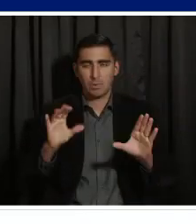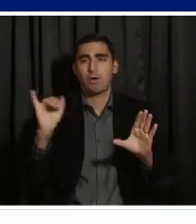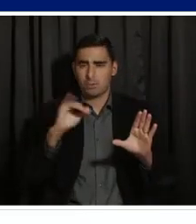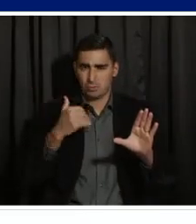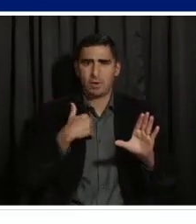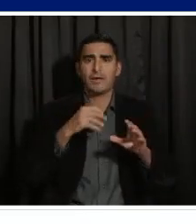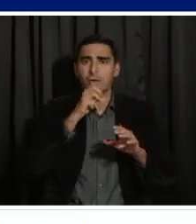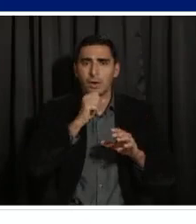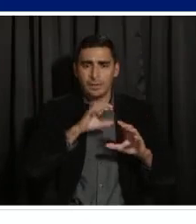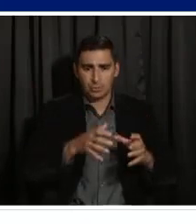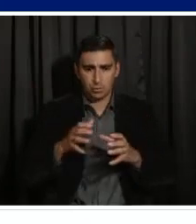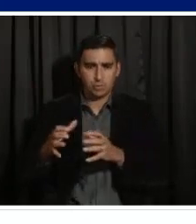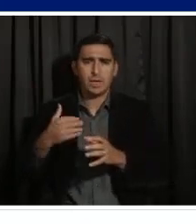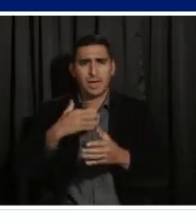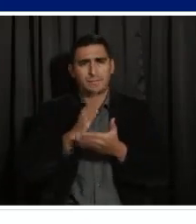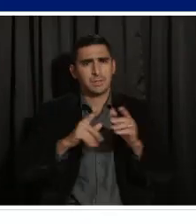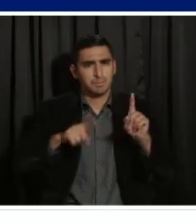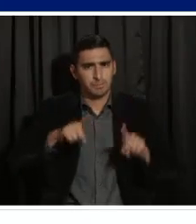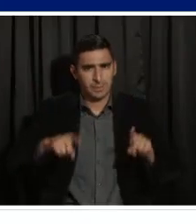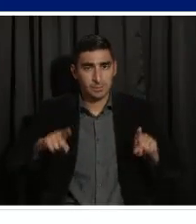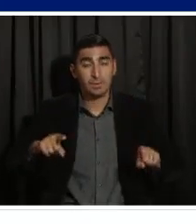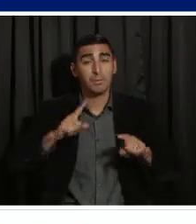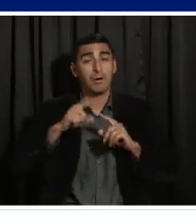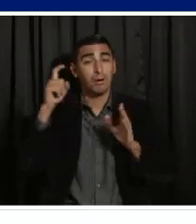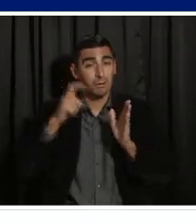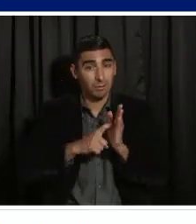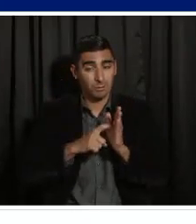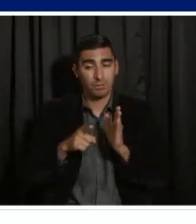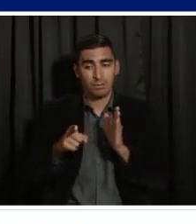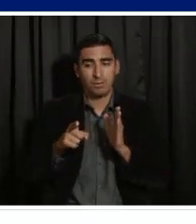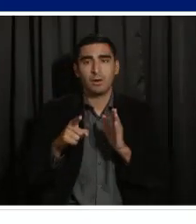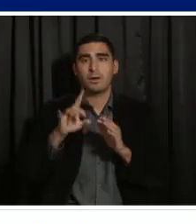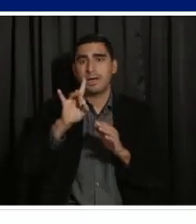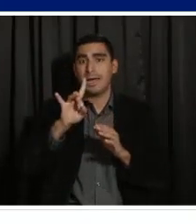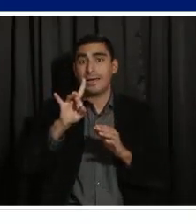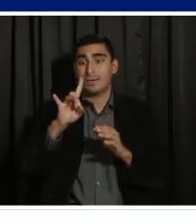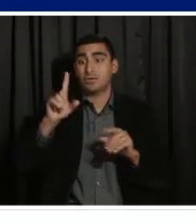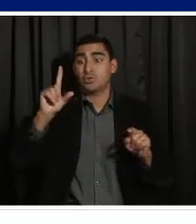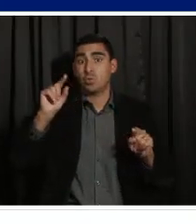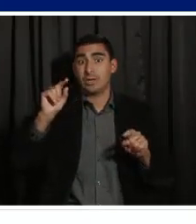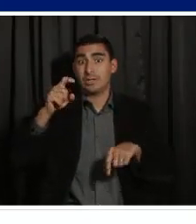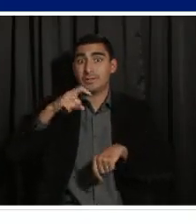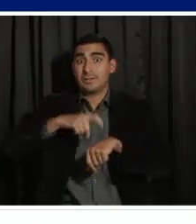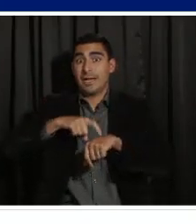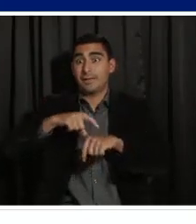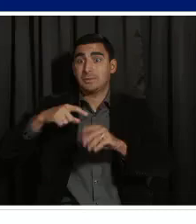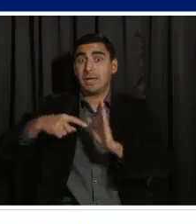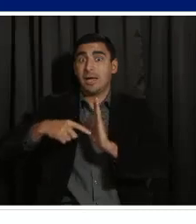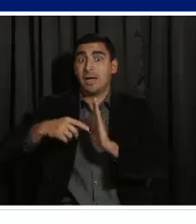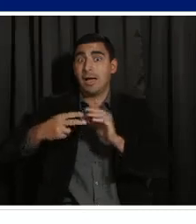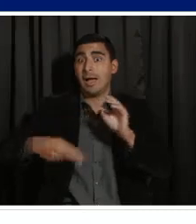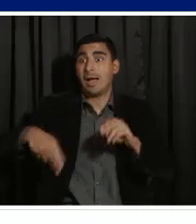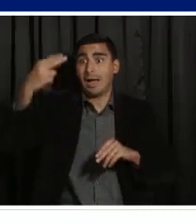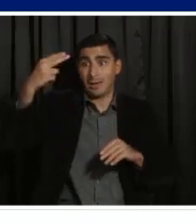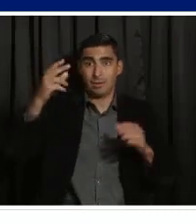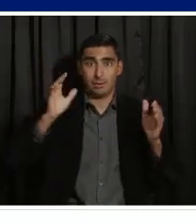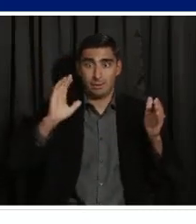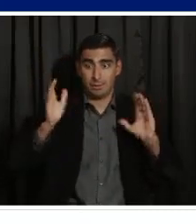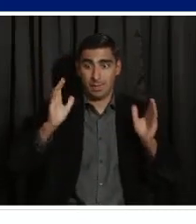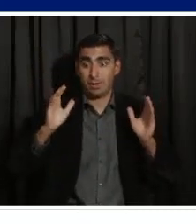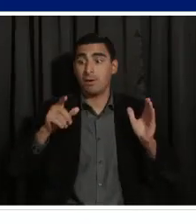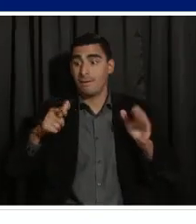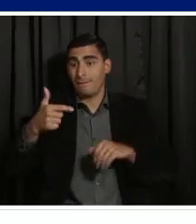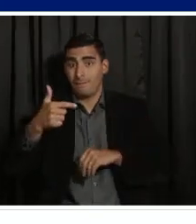variability across age groups, but overall we see that hospitalization rates are 8 to 20 times higher in unvaccinated individuals than